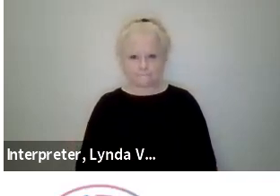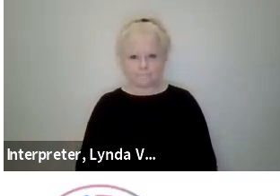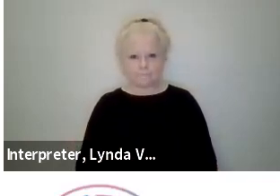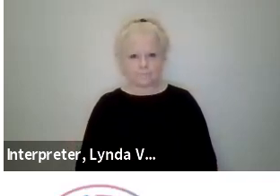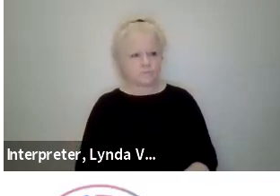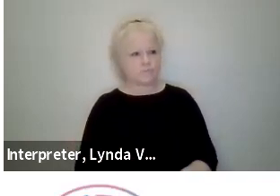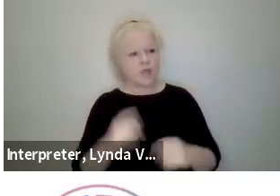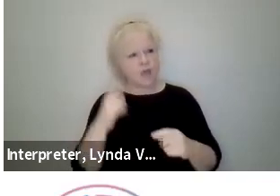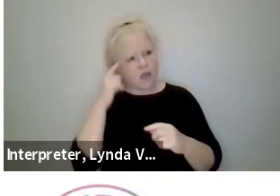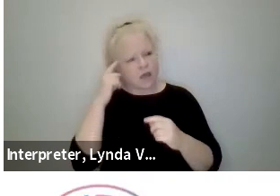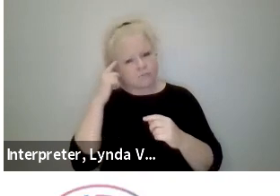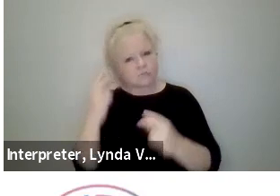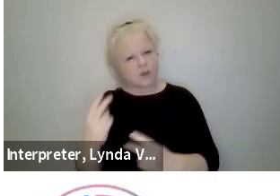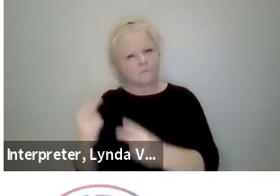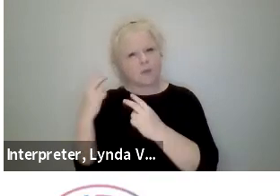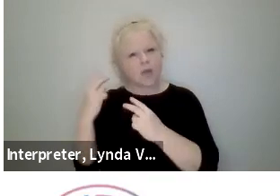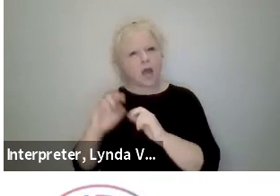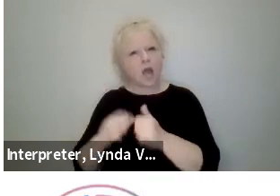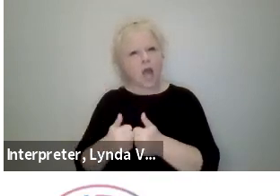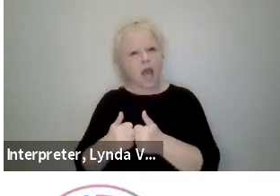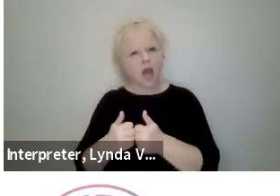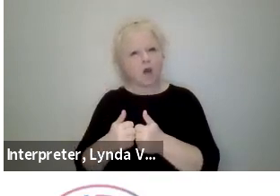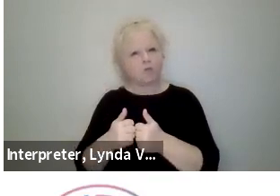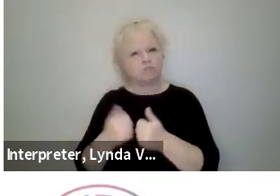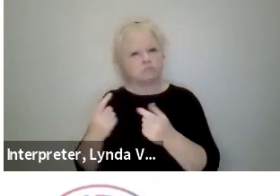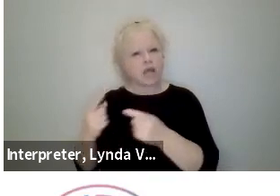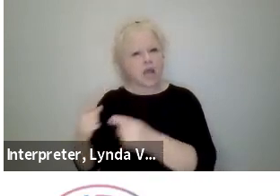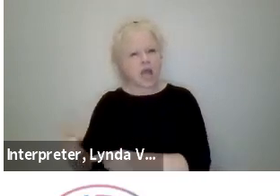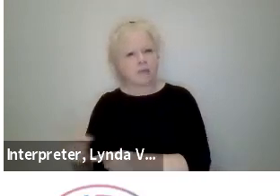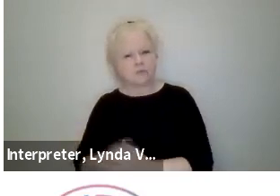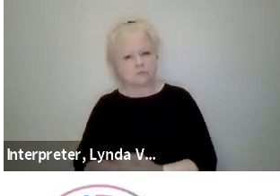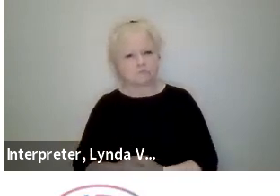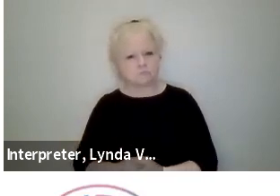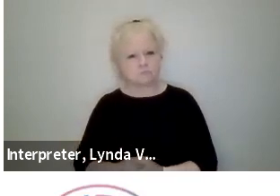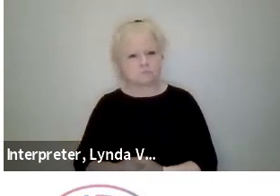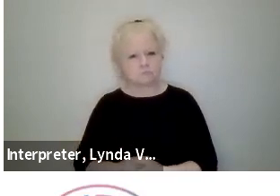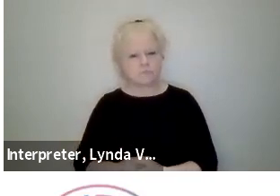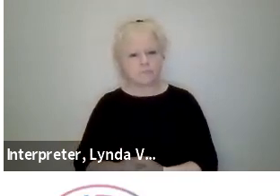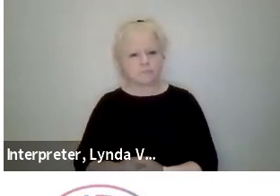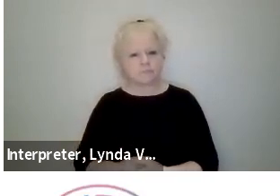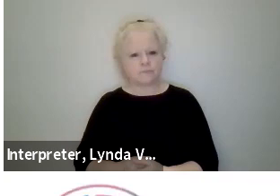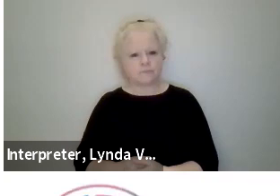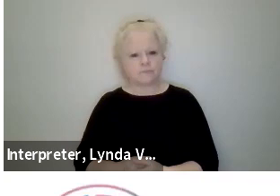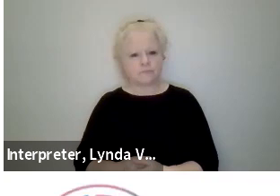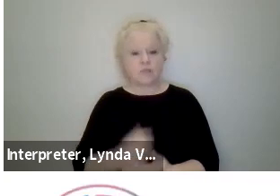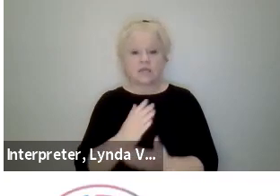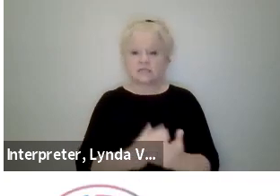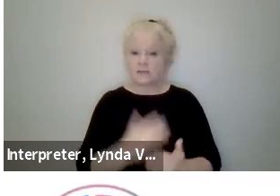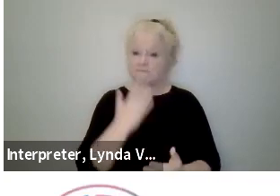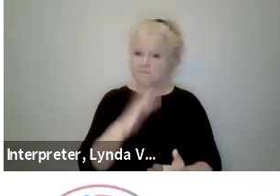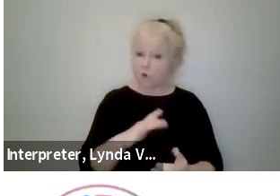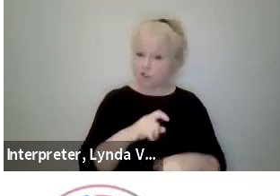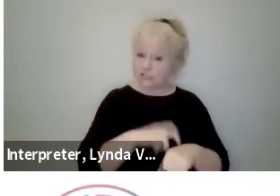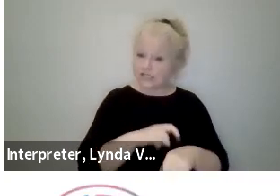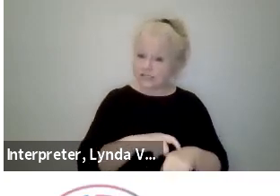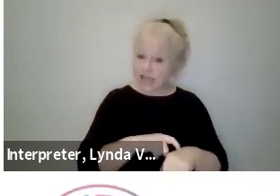think back of how this all evolved for us. I would say it's some fortunate timing and good luck of